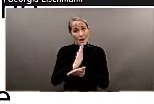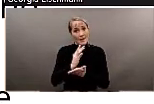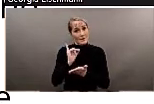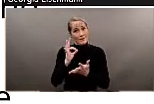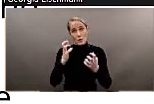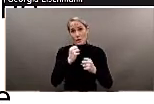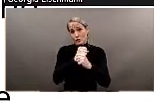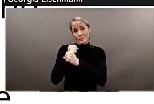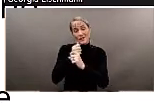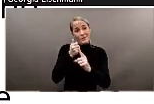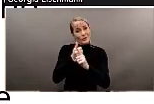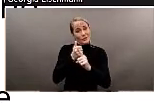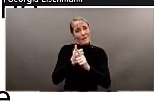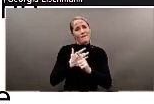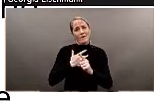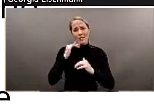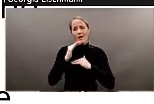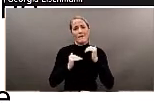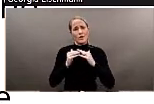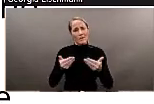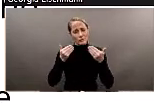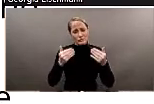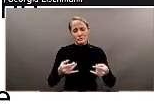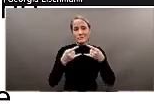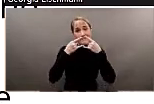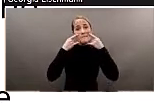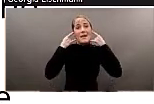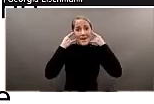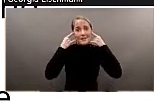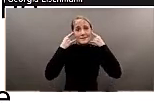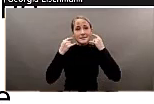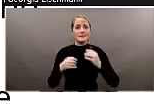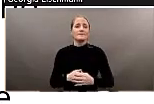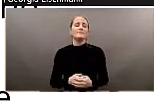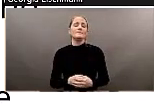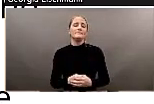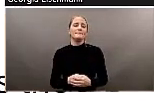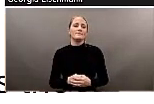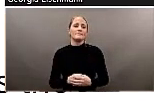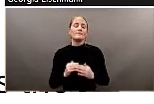right to protect yourself if you want. Next slide.